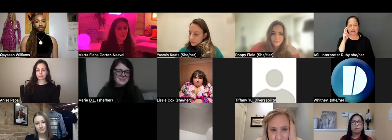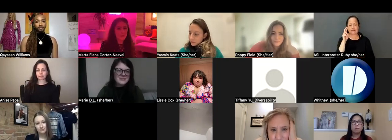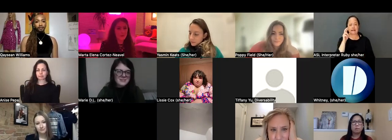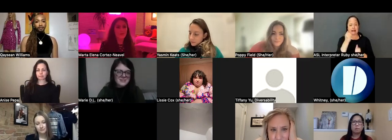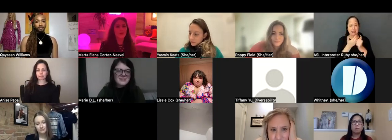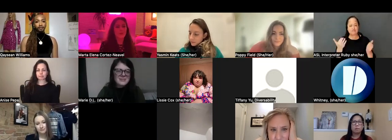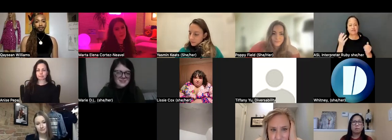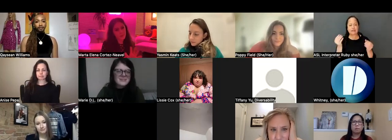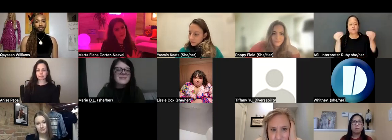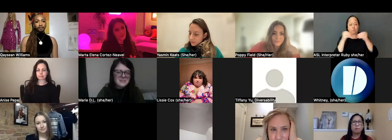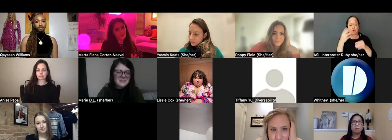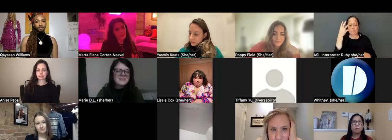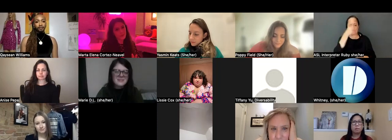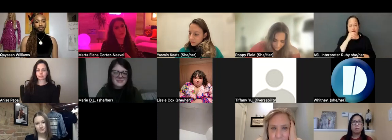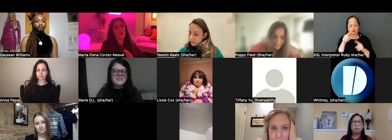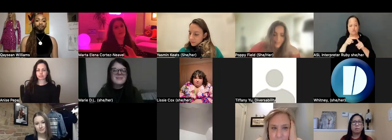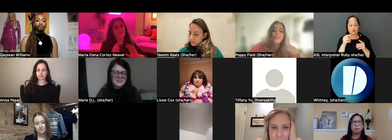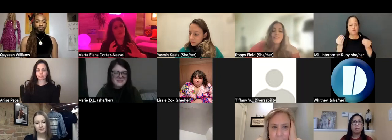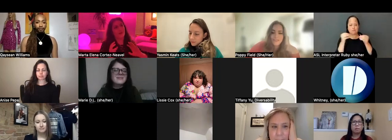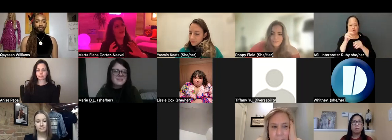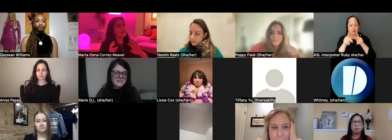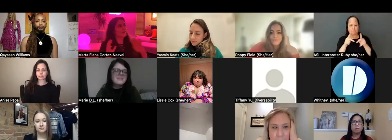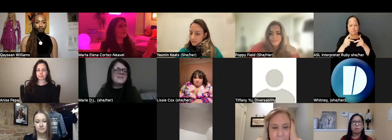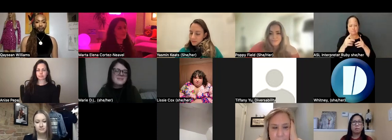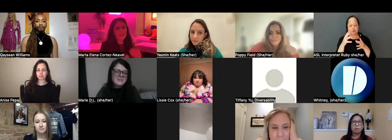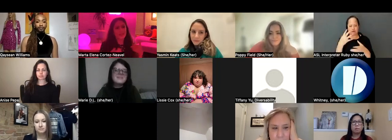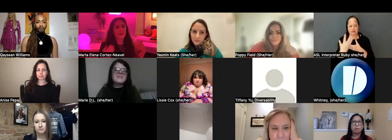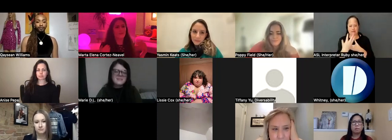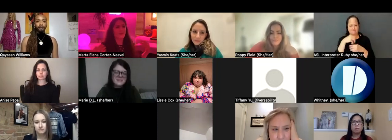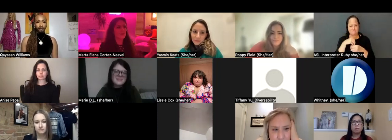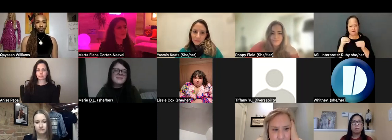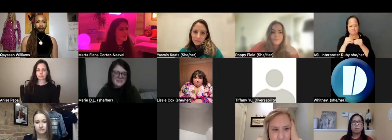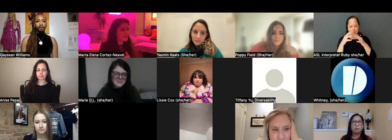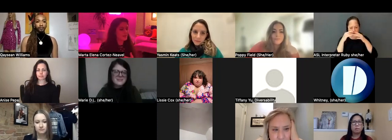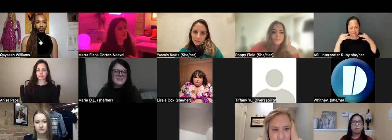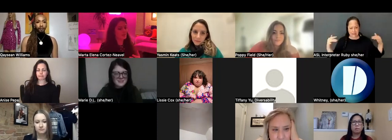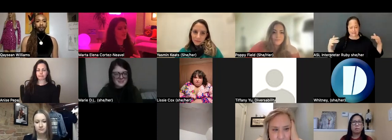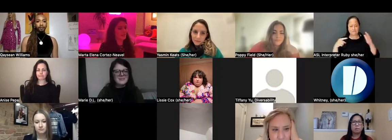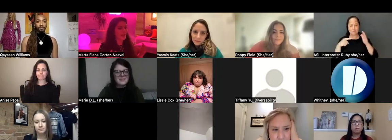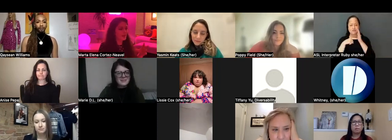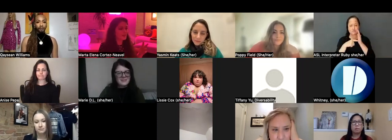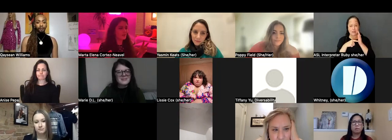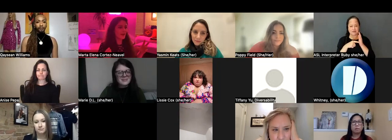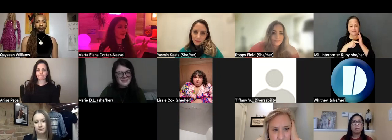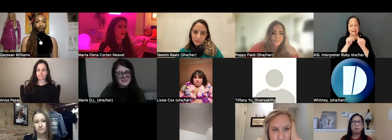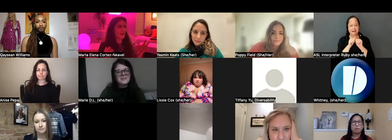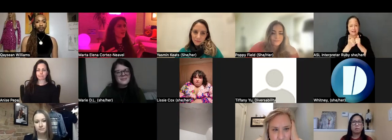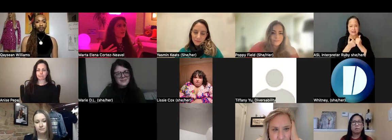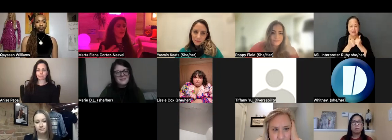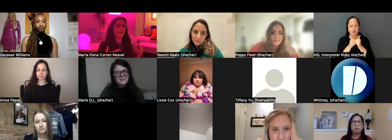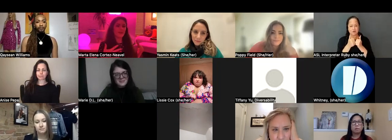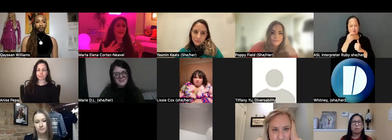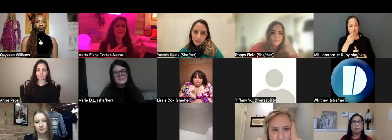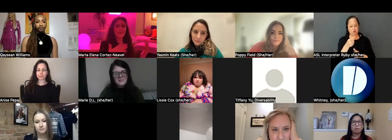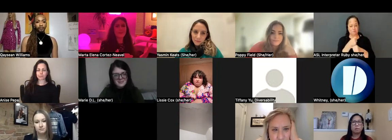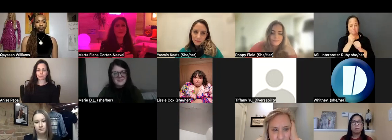is more beautiful when there are more people involved, when we have more diversity and we have more representation. And it's just like, how do you